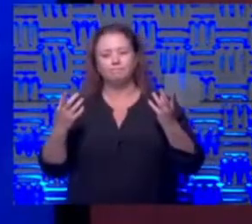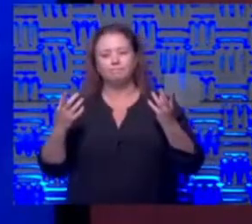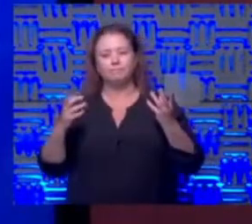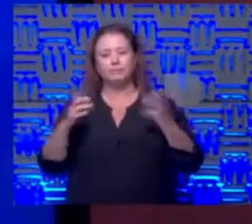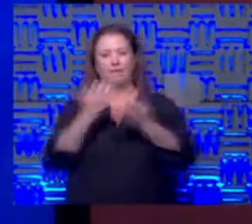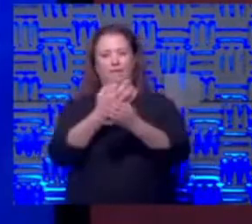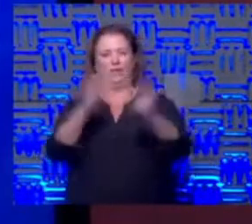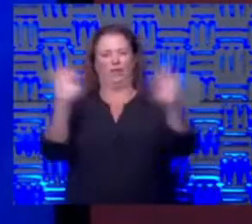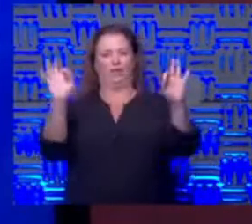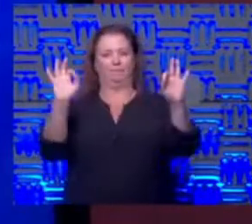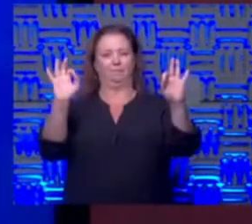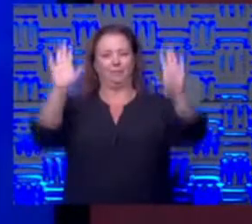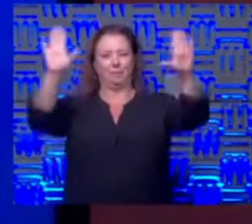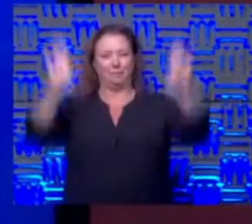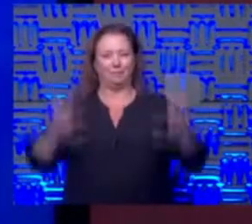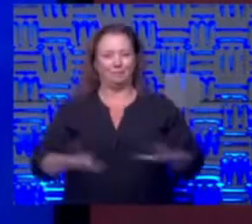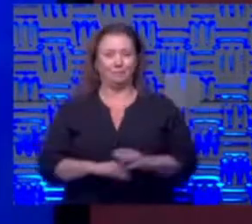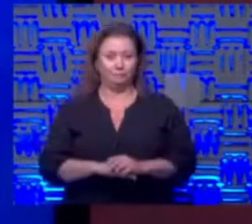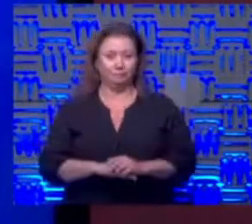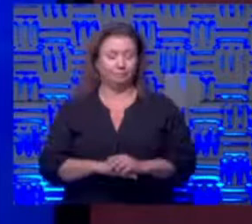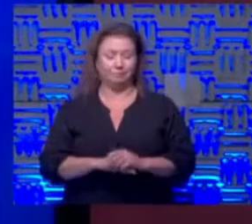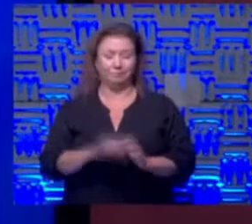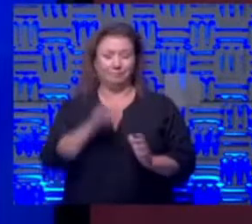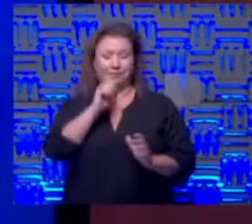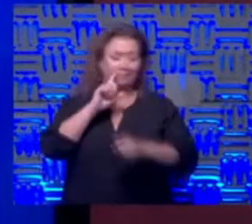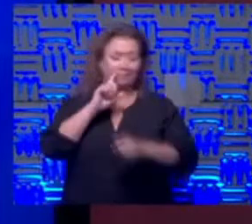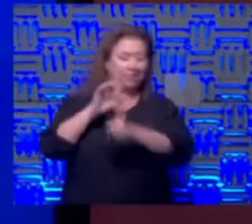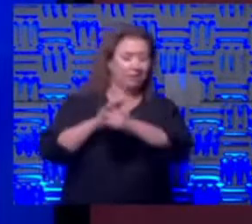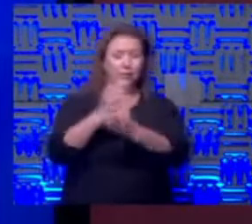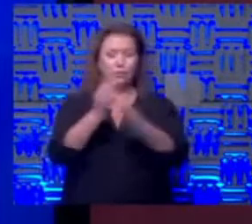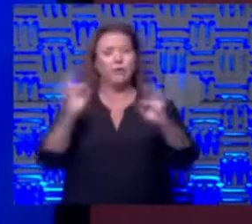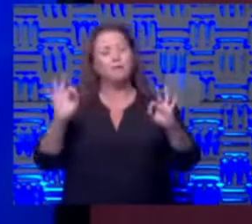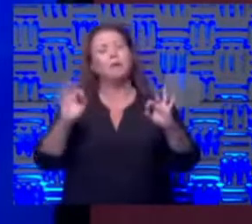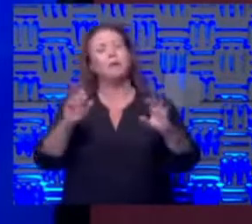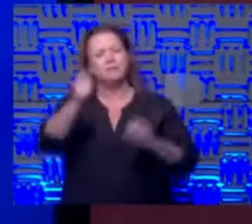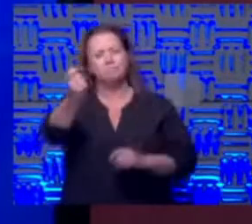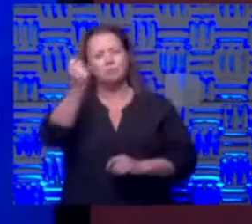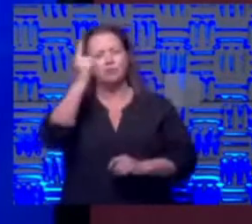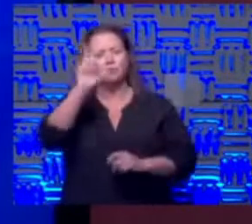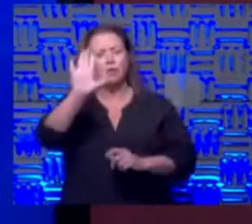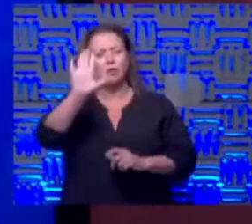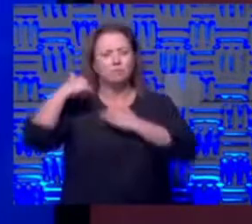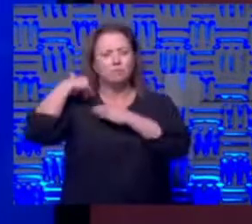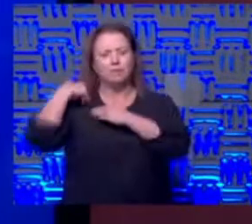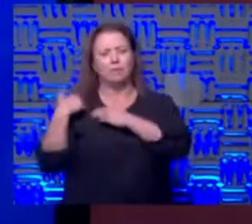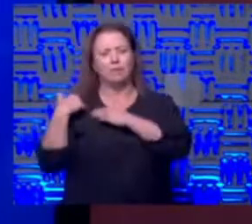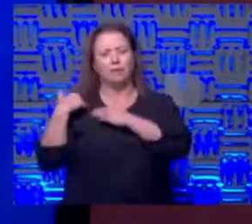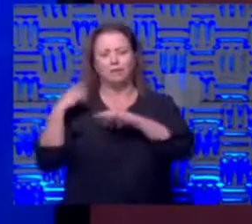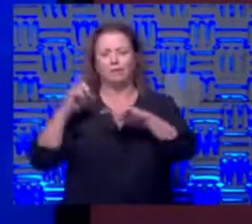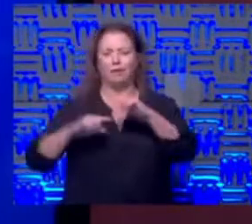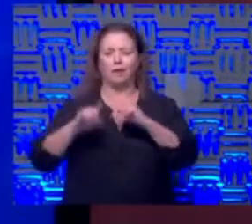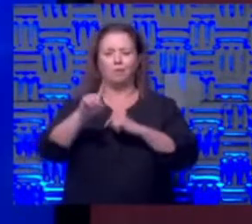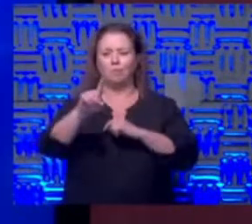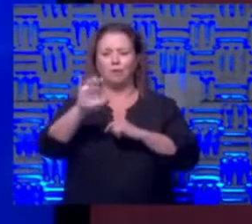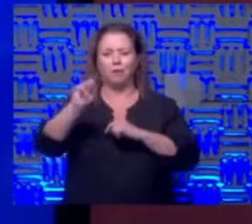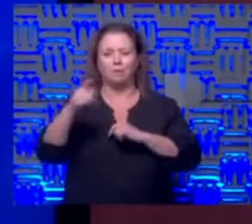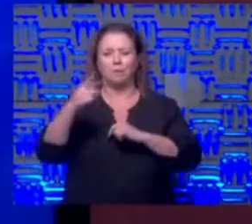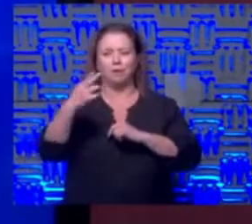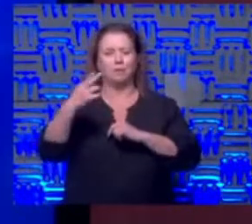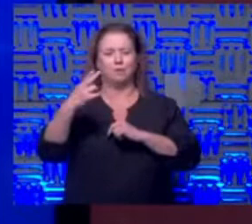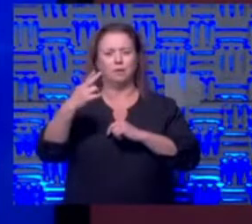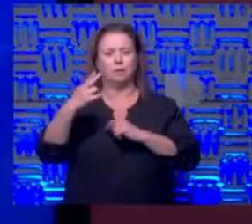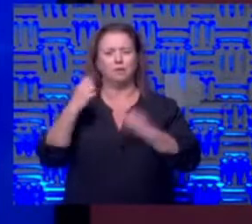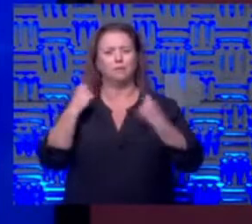freedom is awesome. But it's not absolute freedom. It's freedom with responsibility. You can't drive 100 miles an hour down a crowded